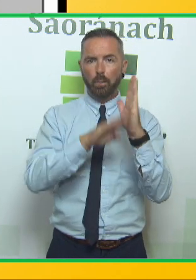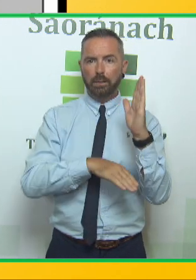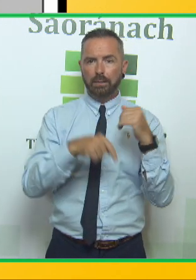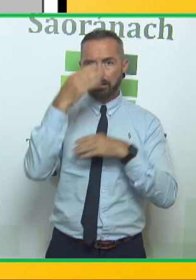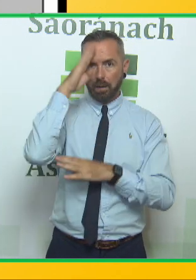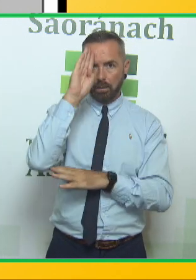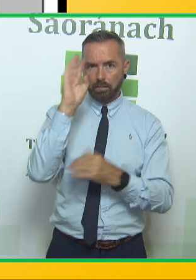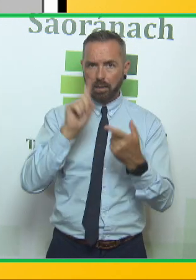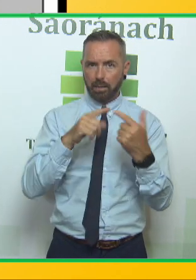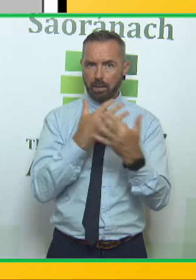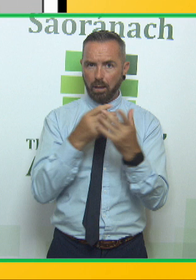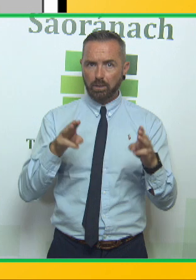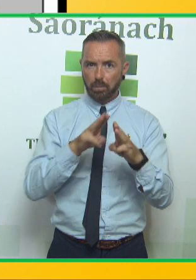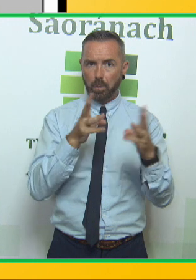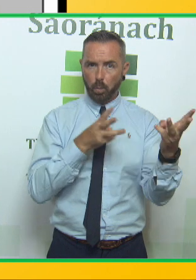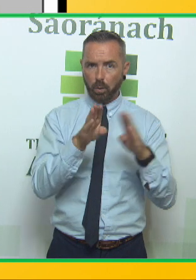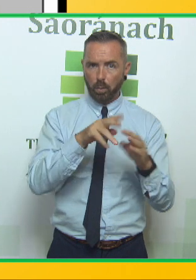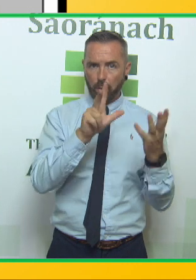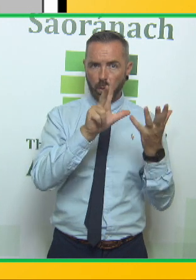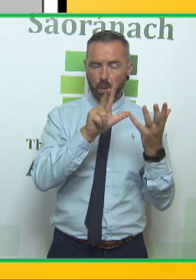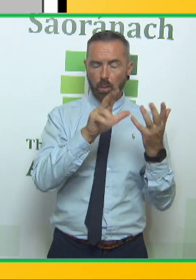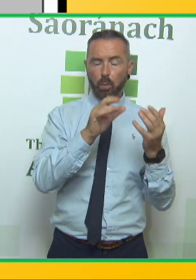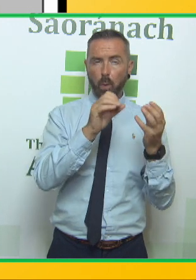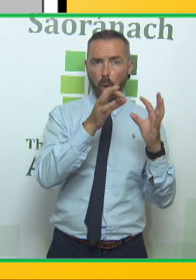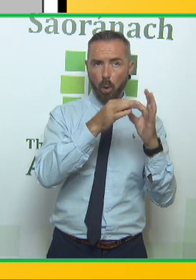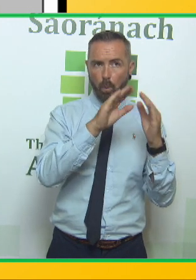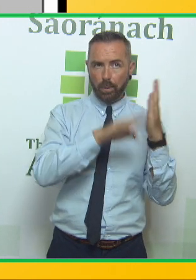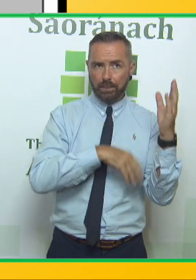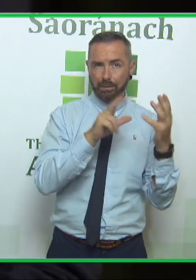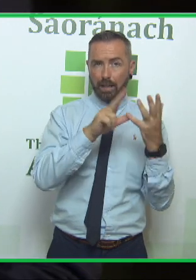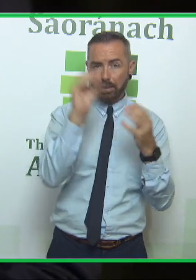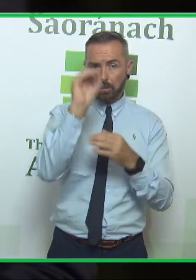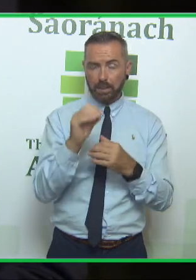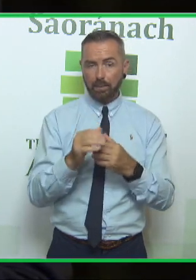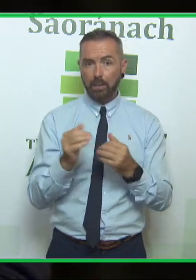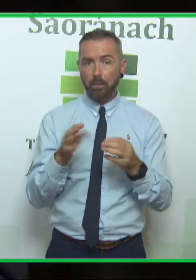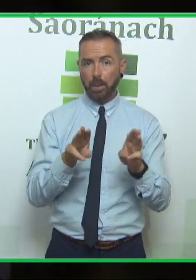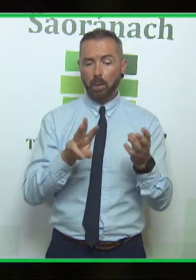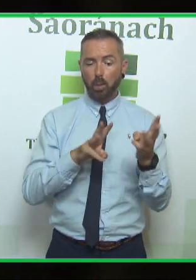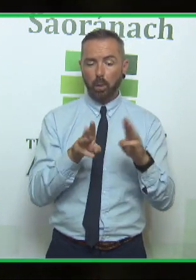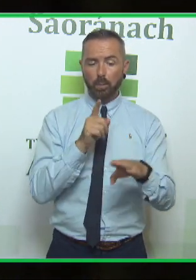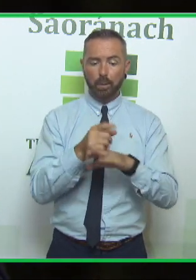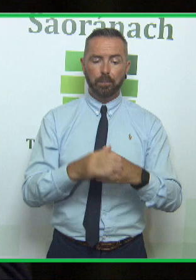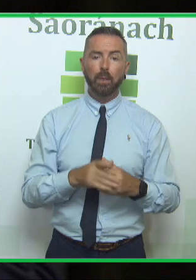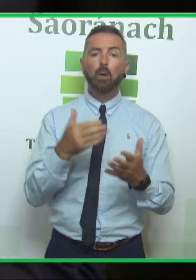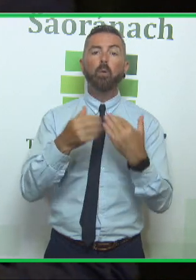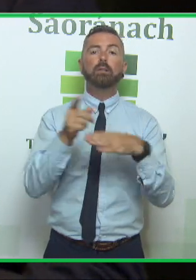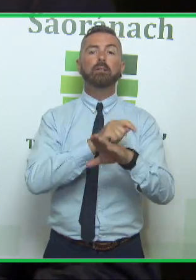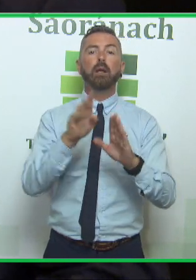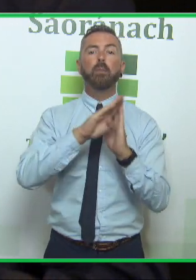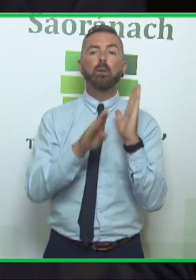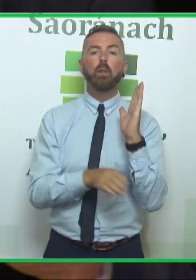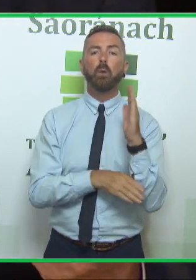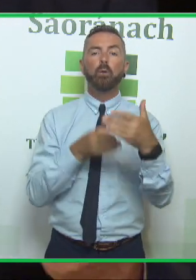work with are homeless. About 80% of people that we work with are homeless, maybe more. types of low threshold services that